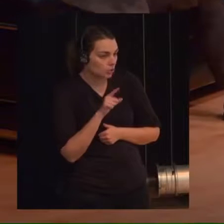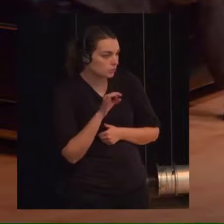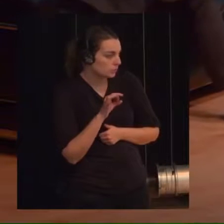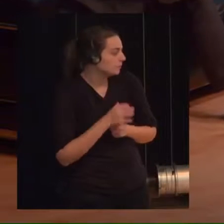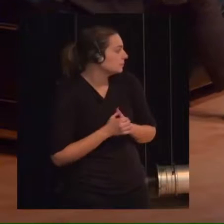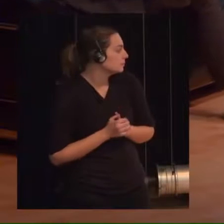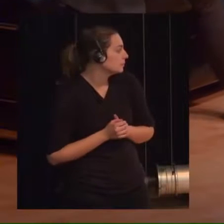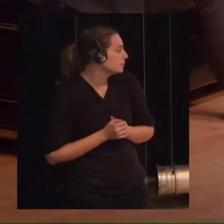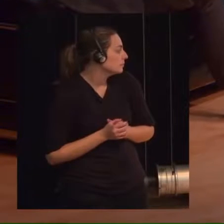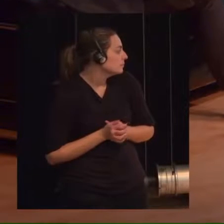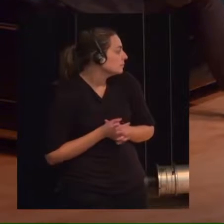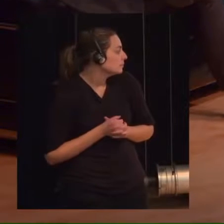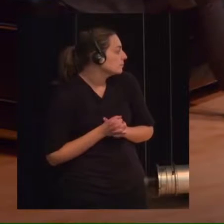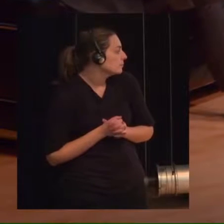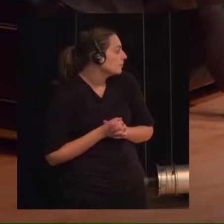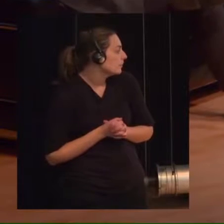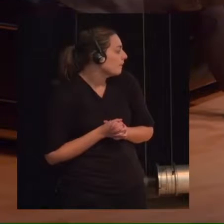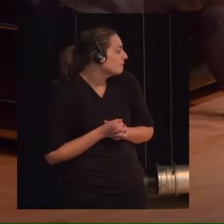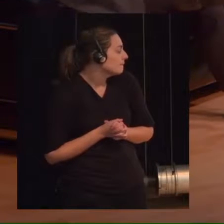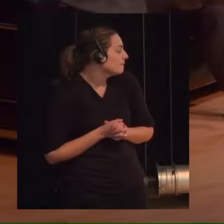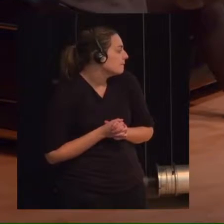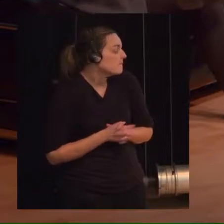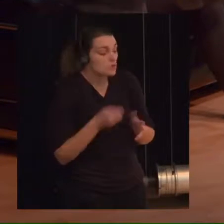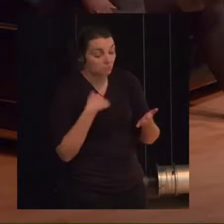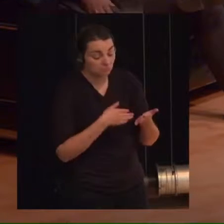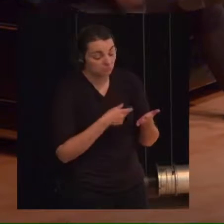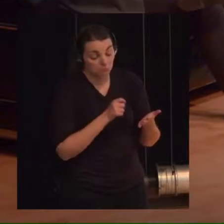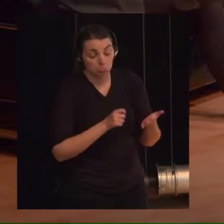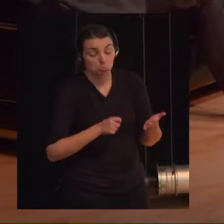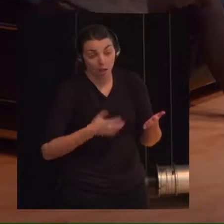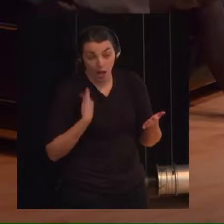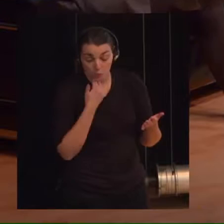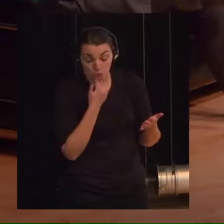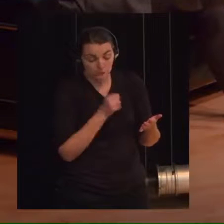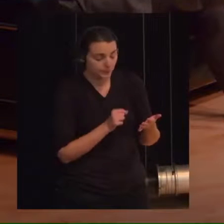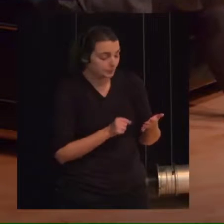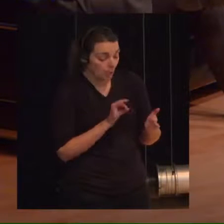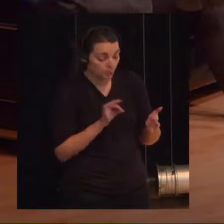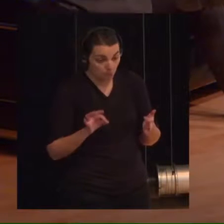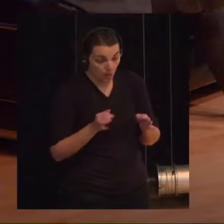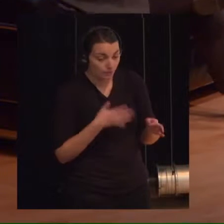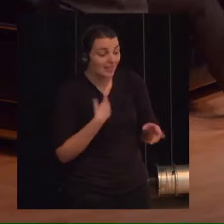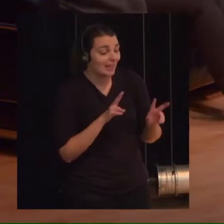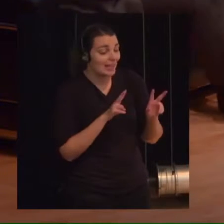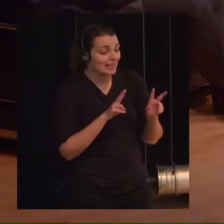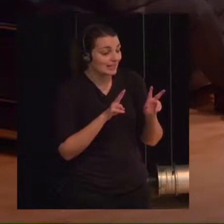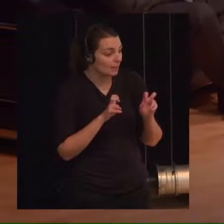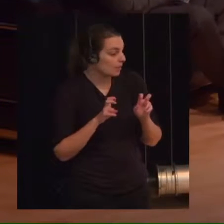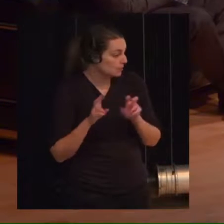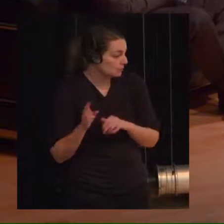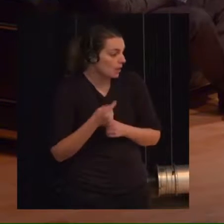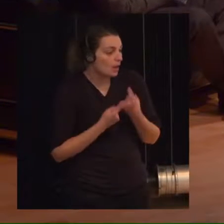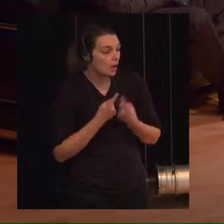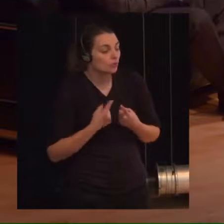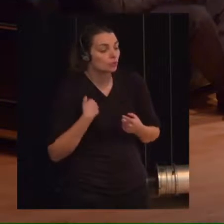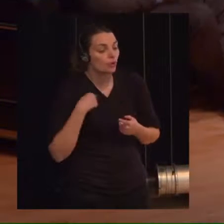I just prepared a few notes. Good. So some of the topics I wanted to just cover very briefly, but